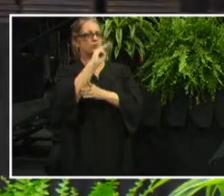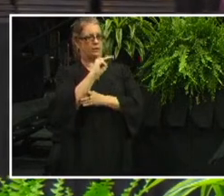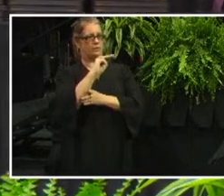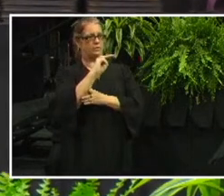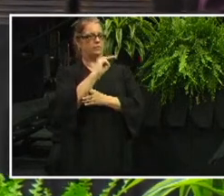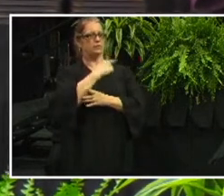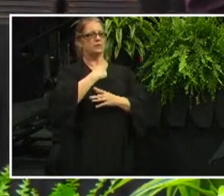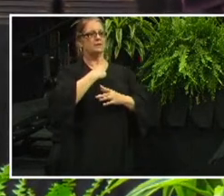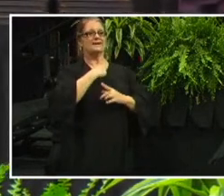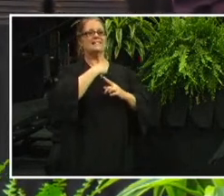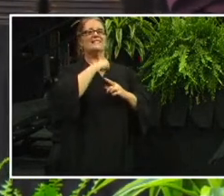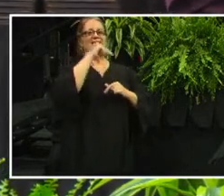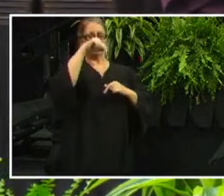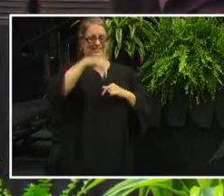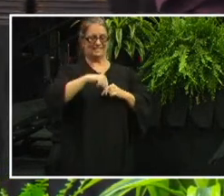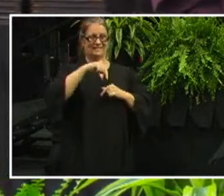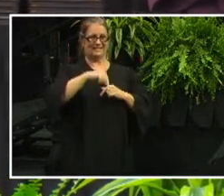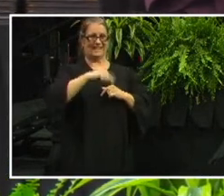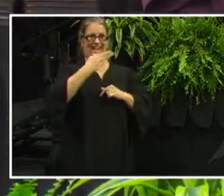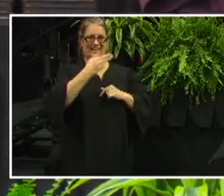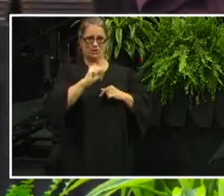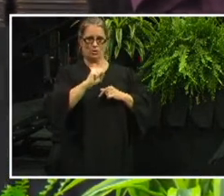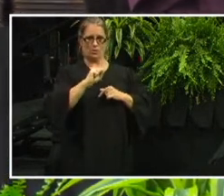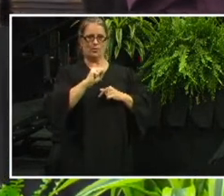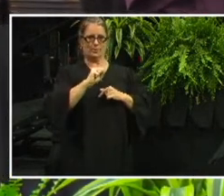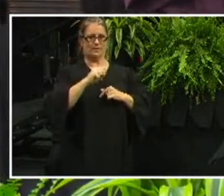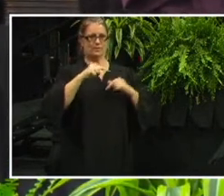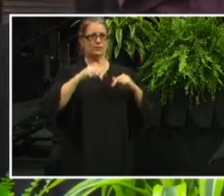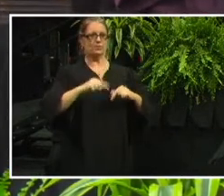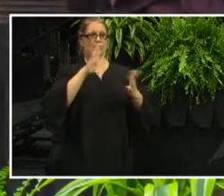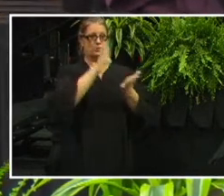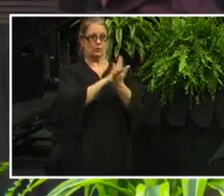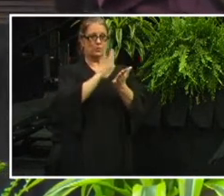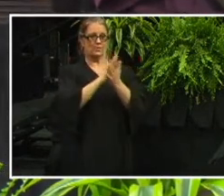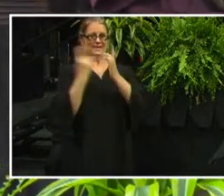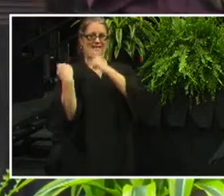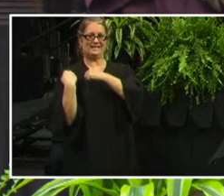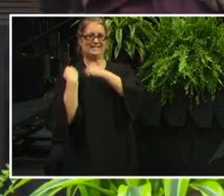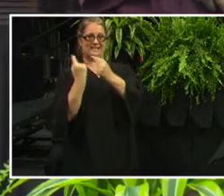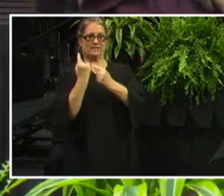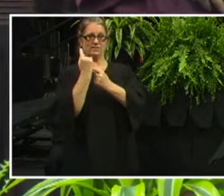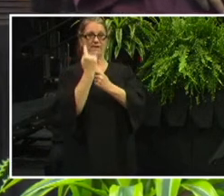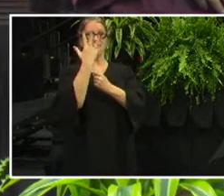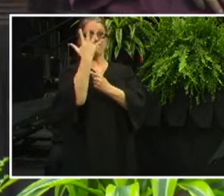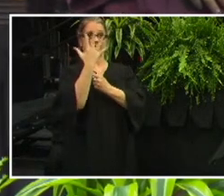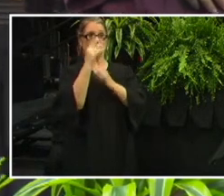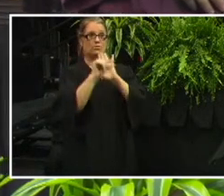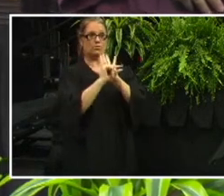Bao has attended Savannah Chatham School since he was in fifth grade.